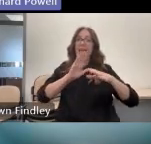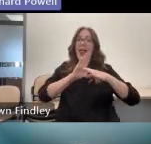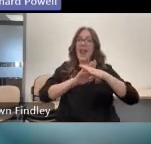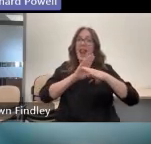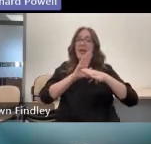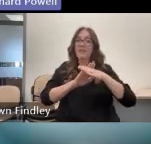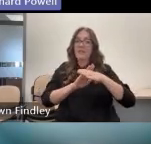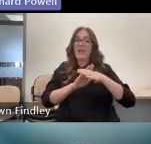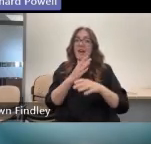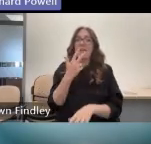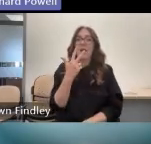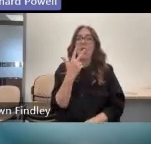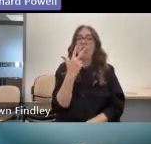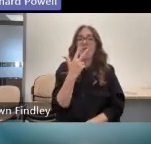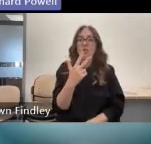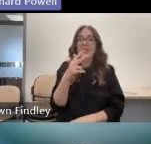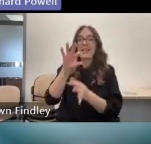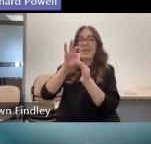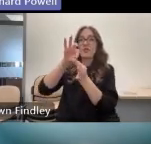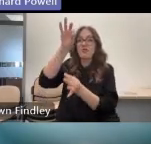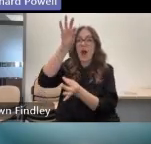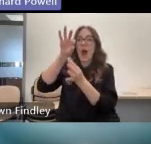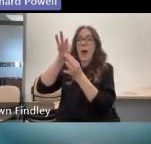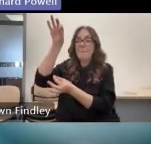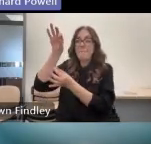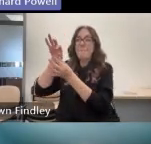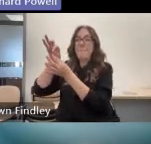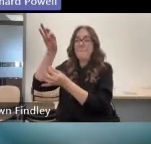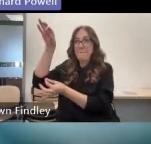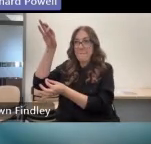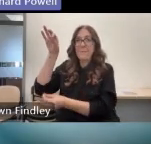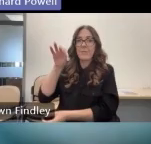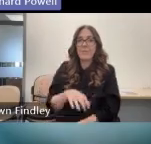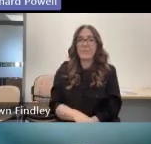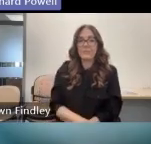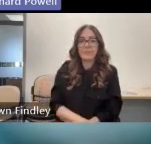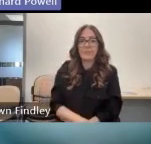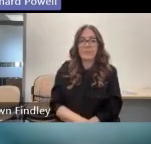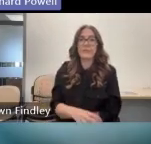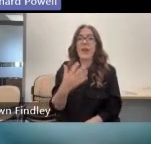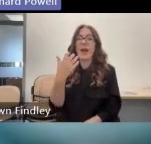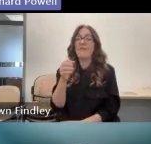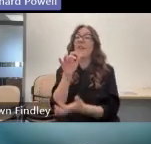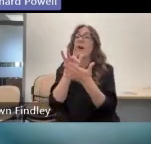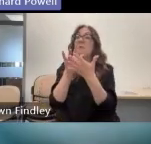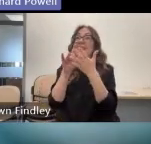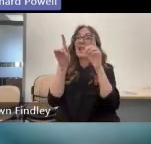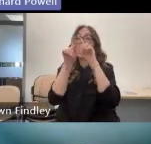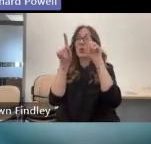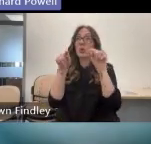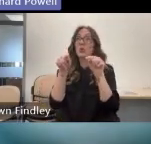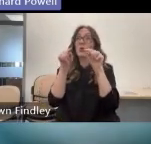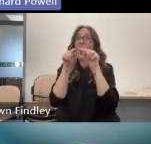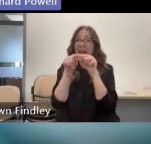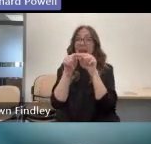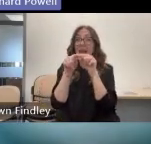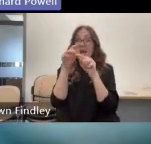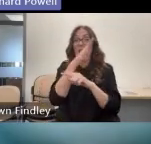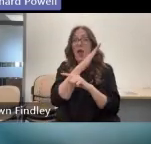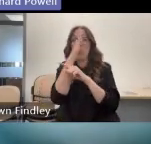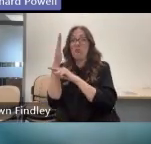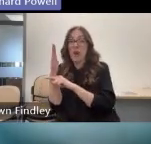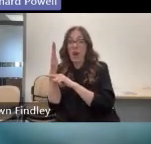vertical stripes. Middle button is a square, and the right-hand button is a less